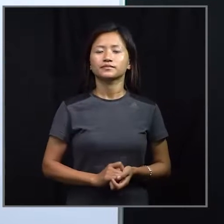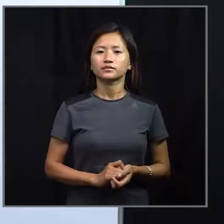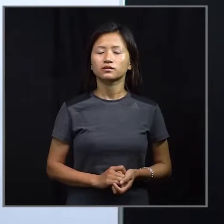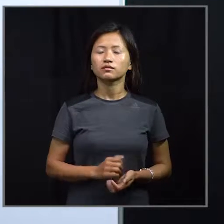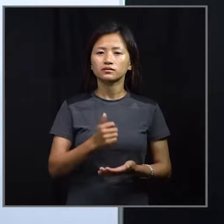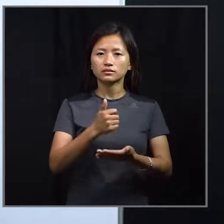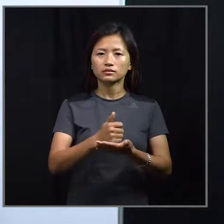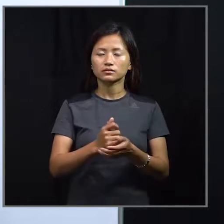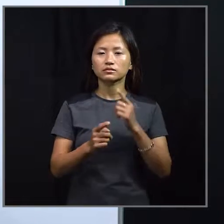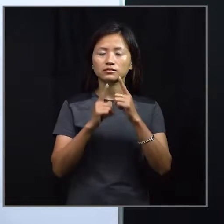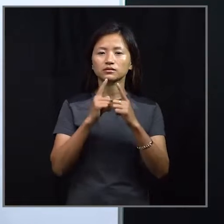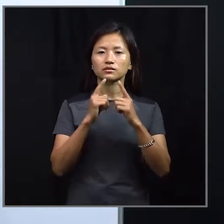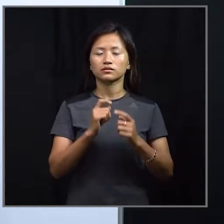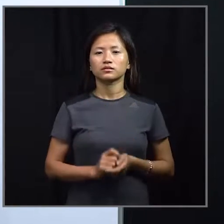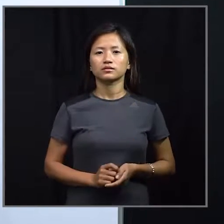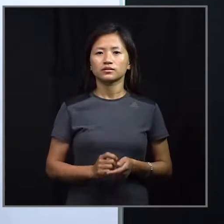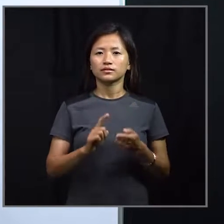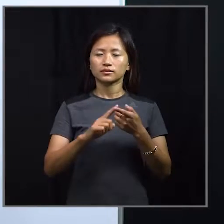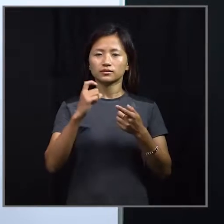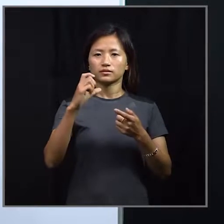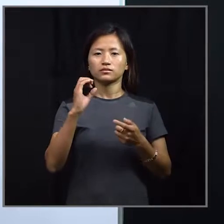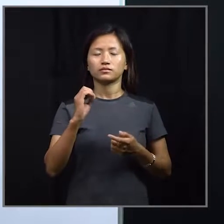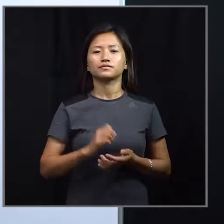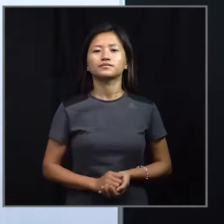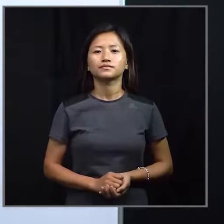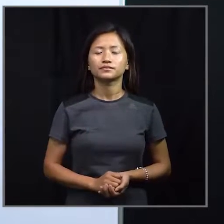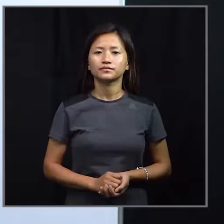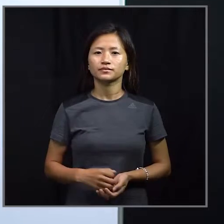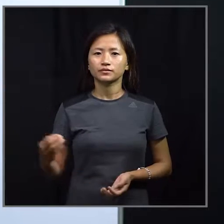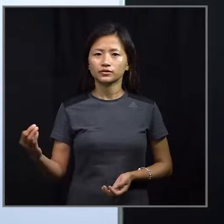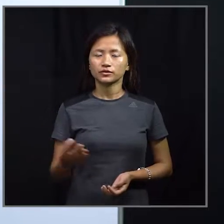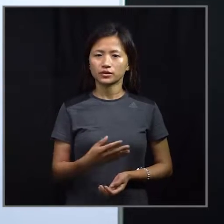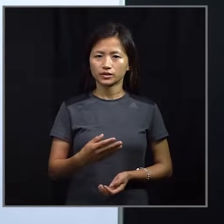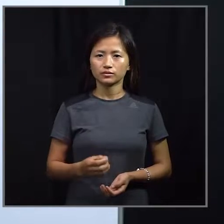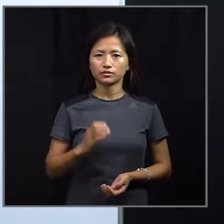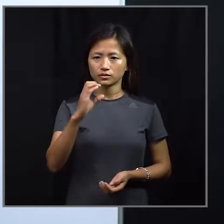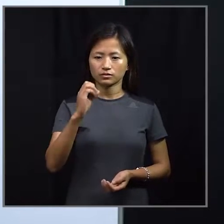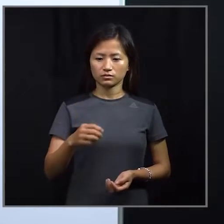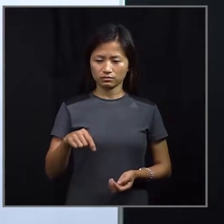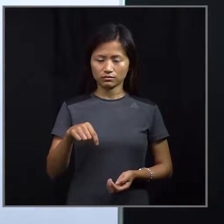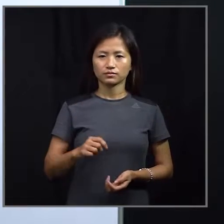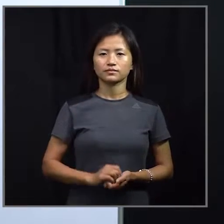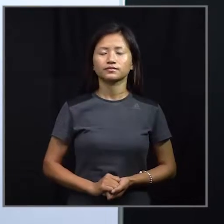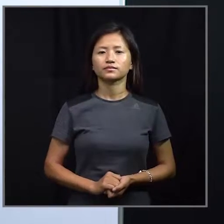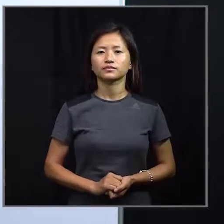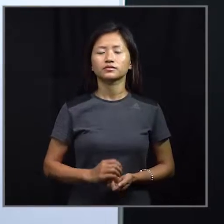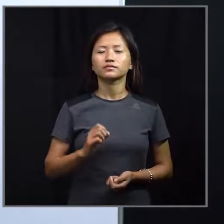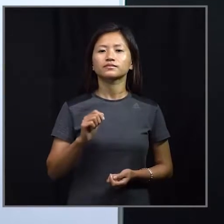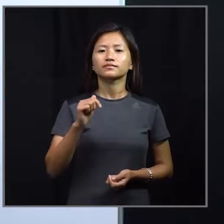session, I want to discuss economics with you. So for the newcomers, this is going to be